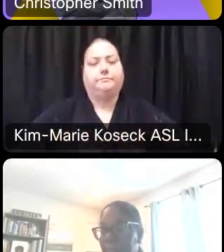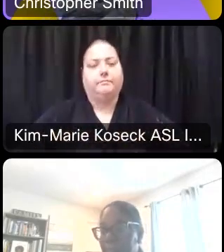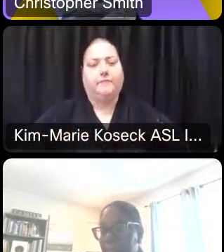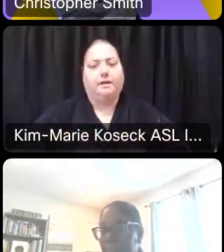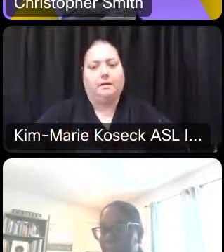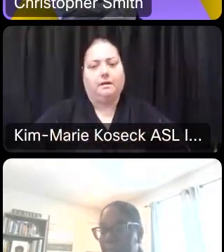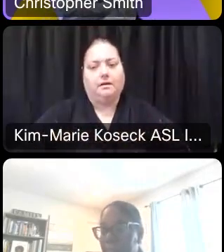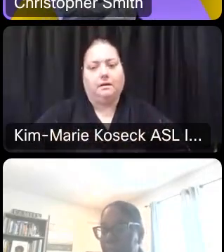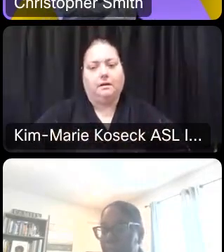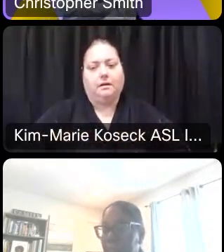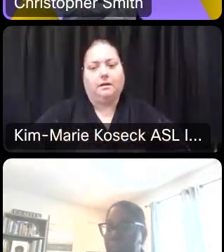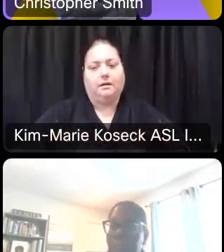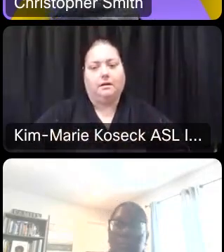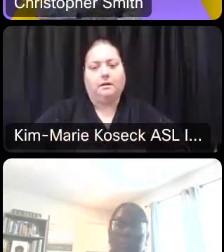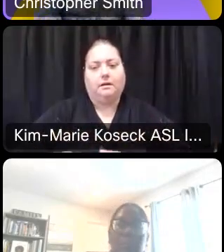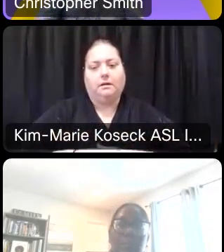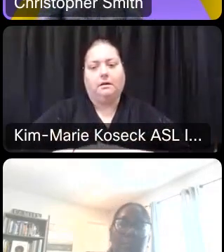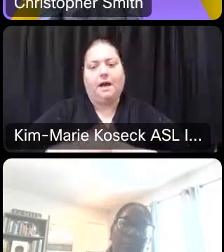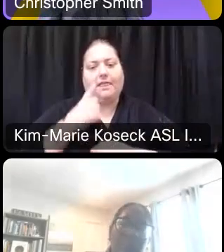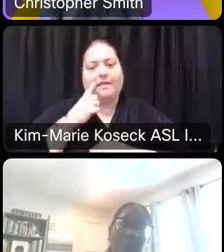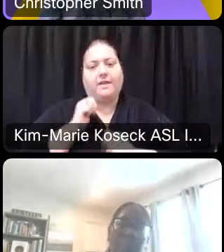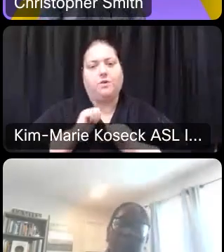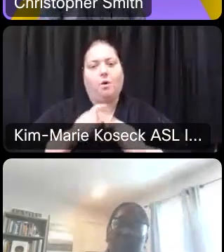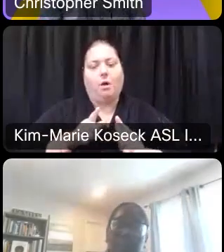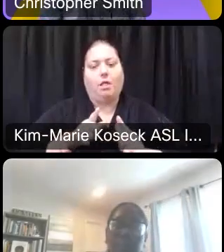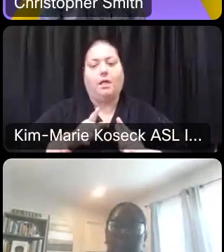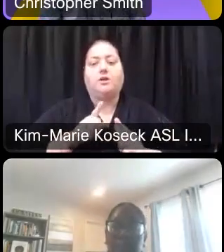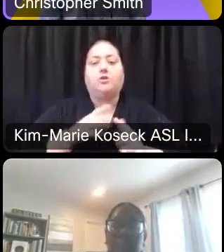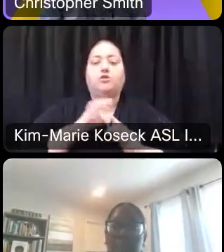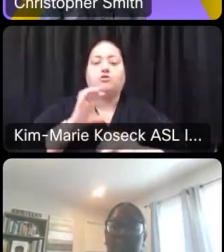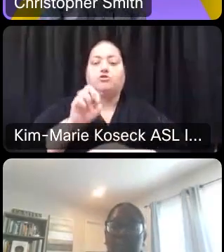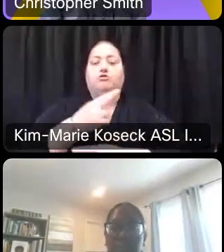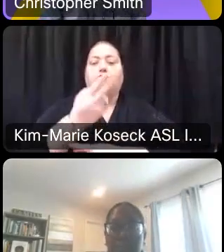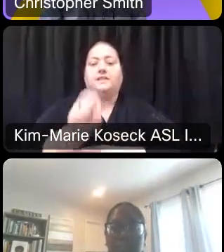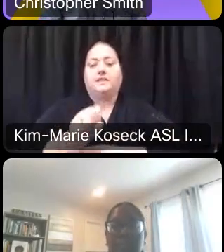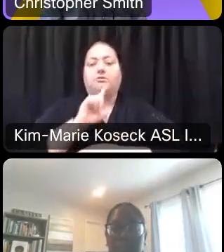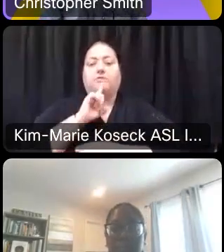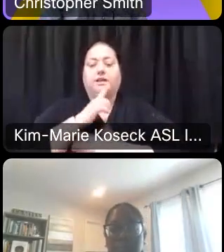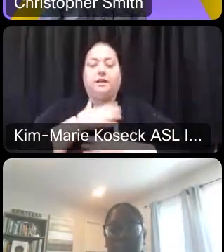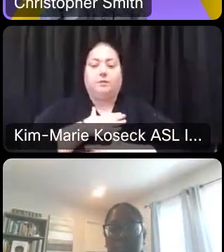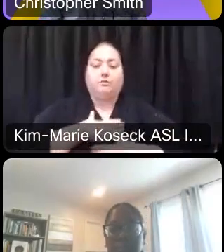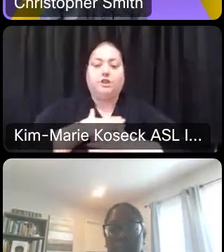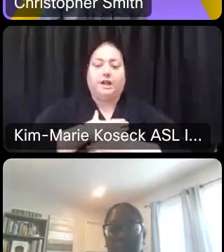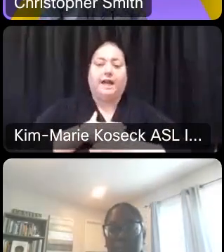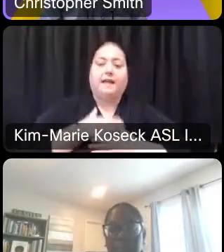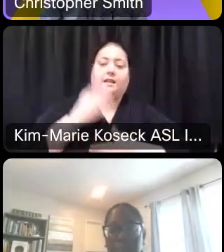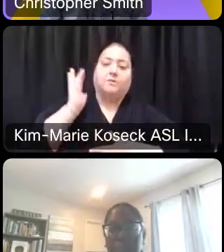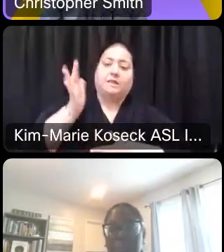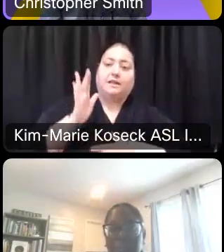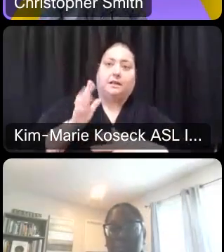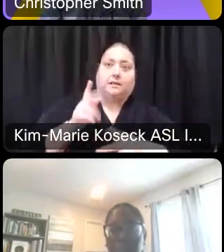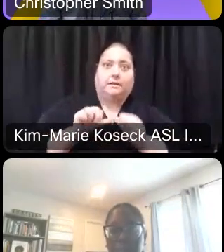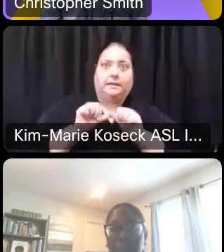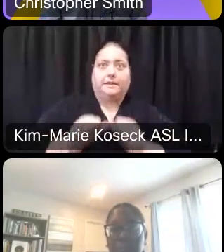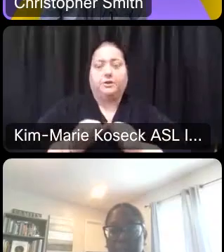Great. I think that's all the questions in the queue. So Chris, we really appreciate this presentation. I would say keep up the great work, you